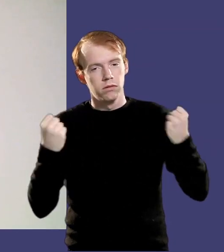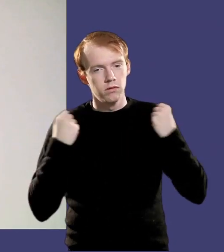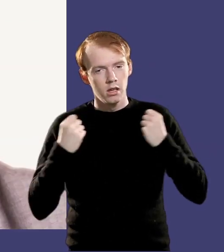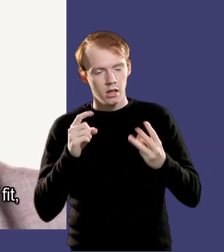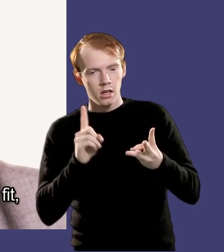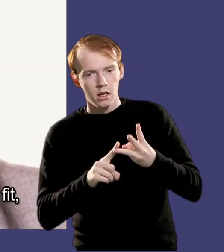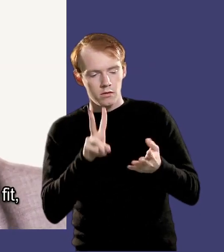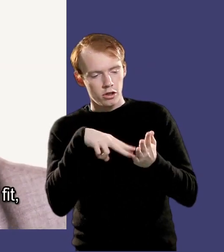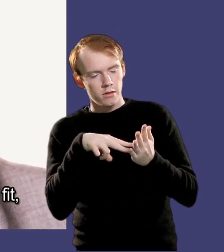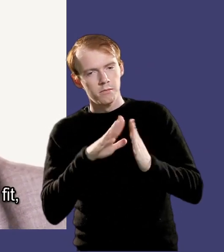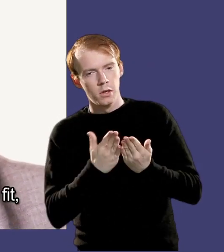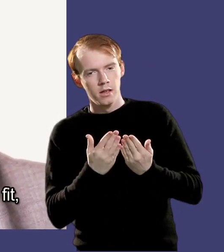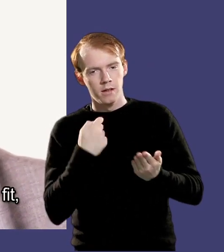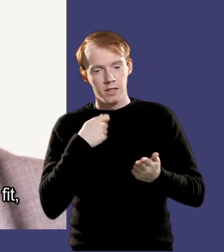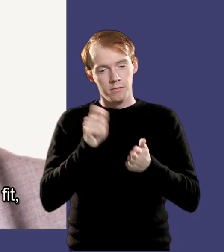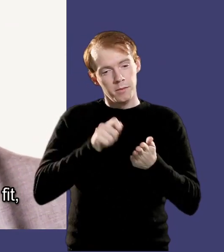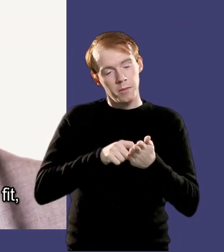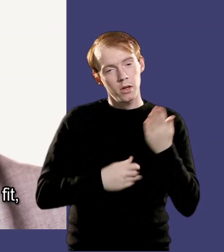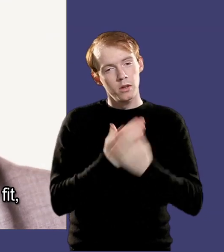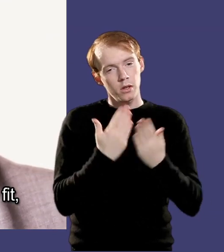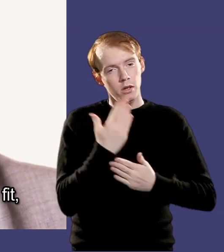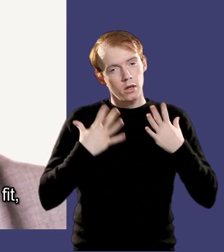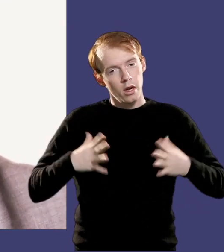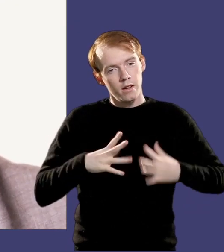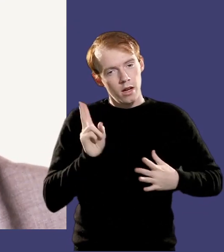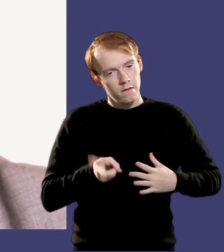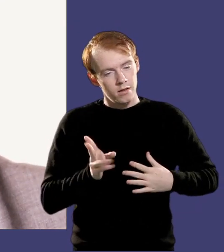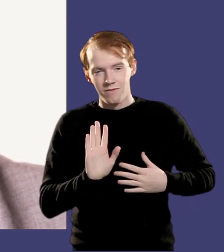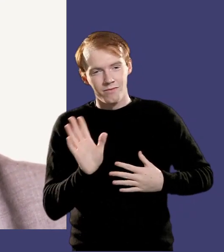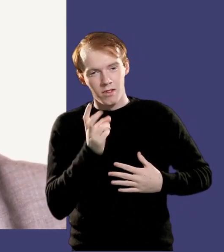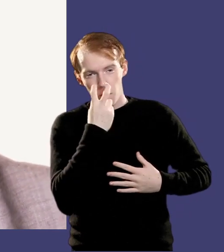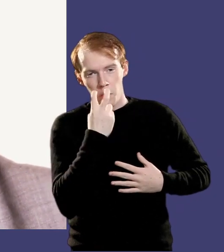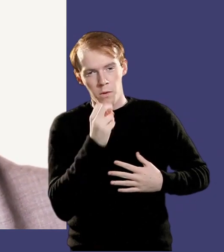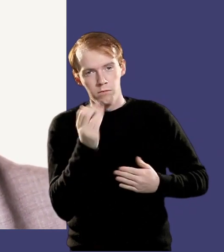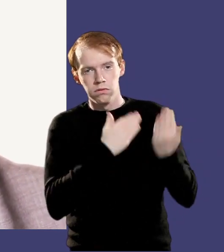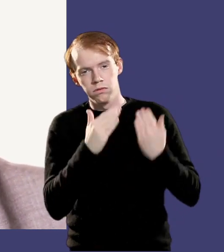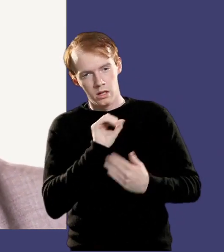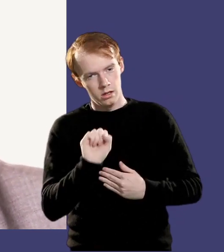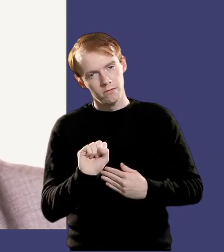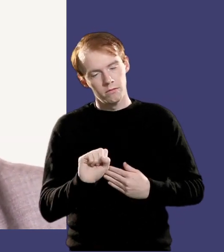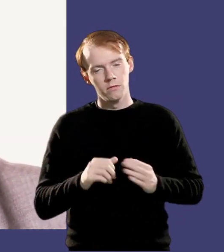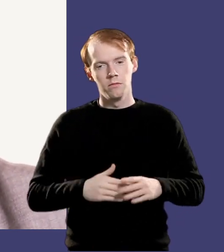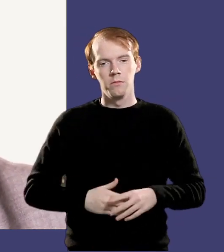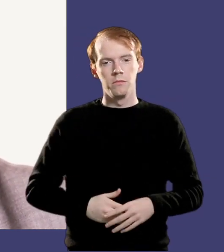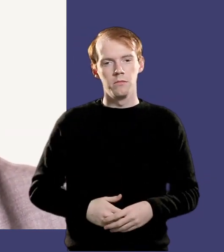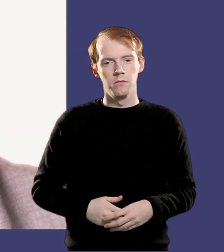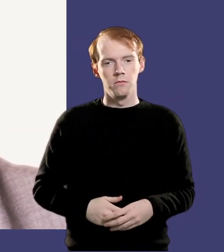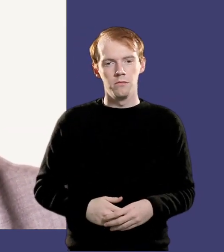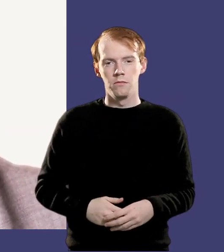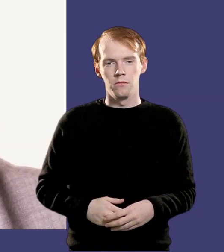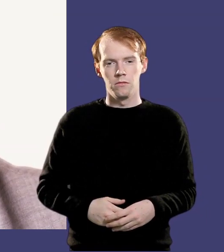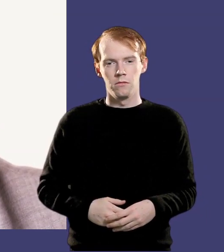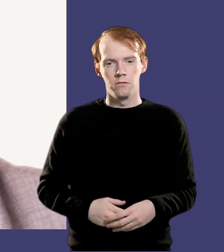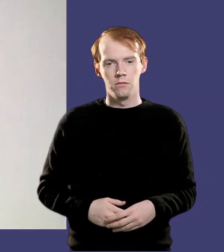hobbies? I spend a lot of time cycling, keeping fit, reading, and most of my clothes are second-hand, so I do quite a